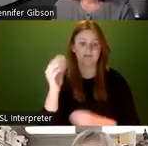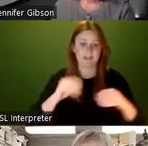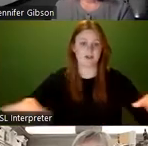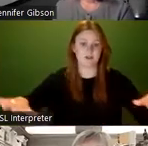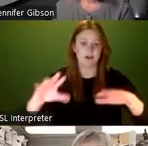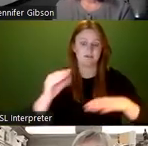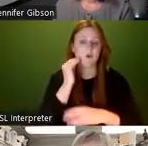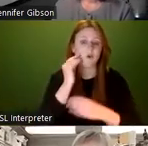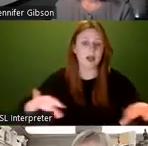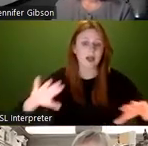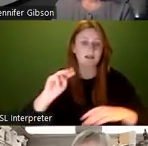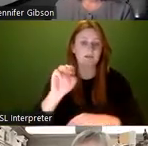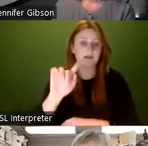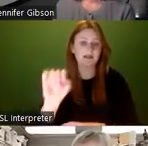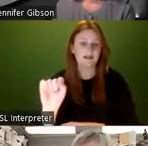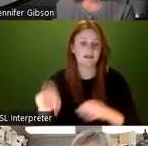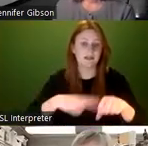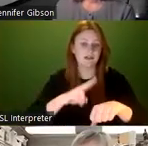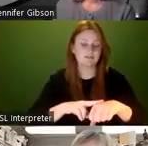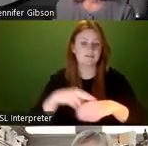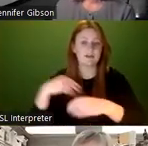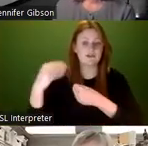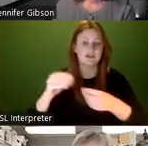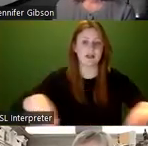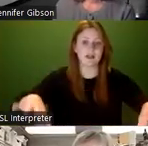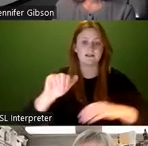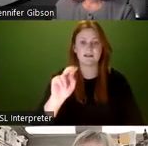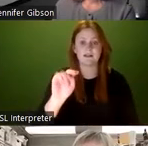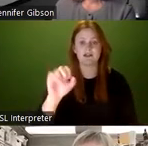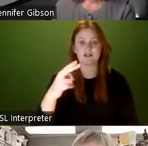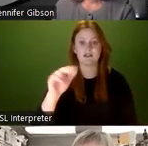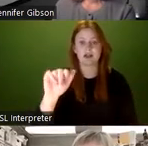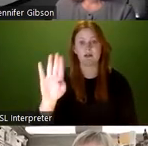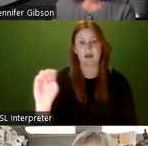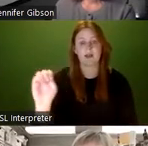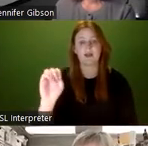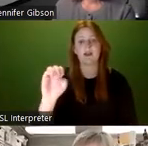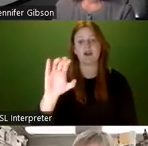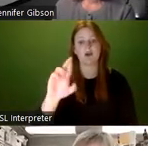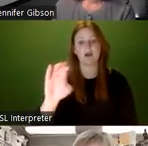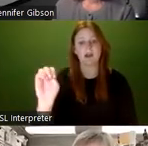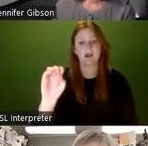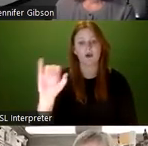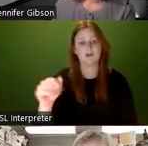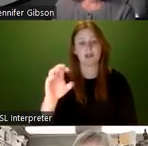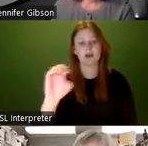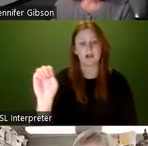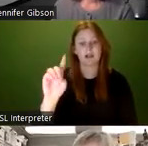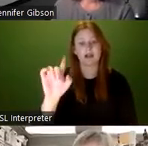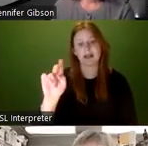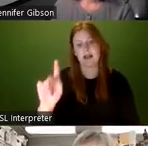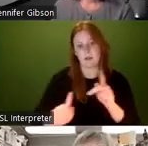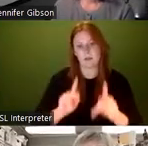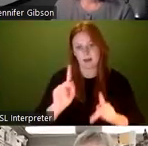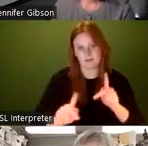of the Métis Nation and traditional lands of the Anishinaabe, Cree, Oji-Cree, Dakota, and Dene peoples. Our water